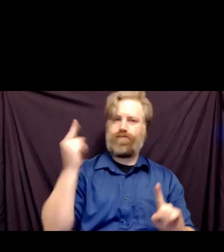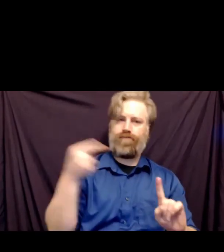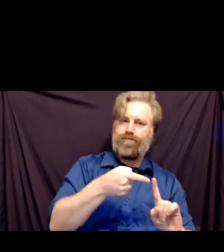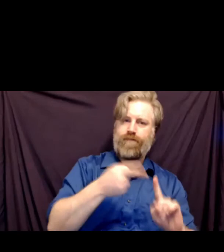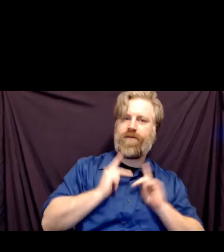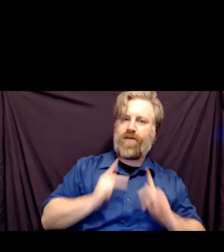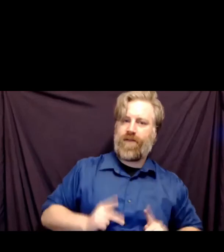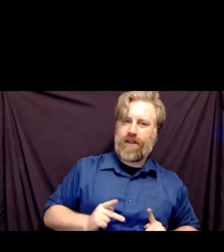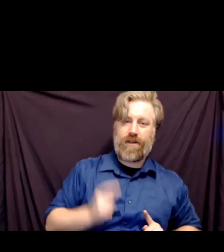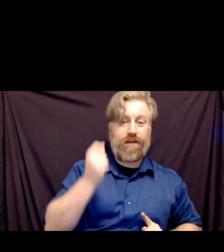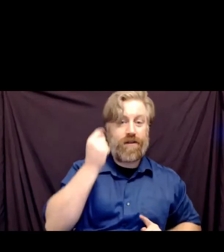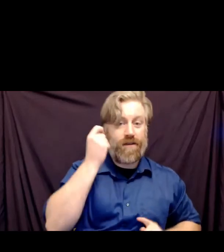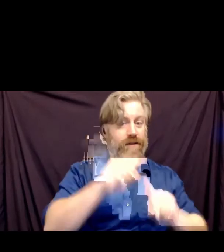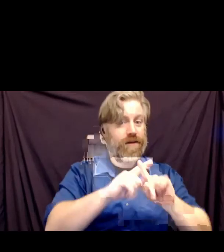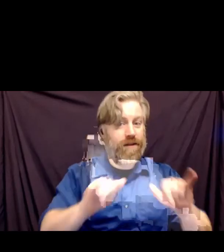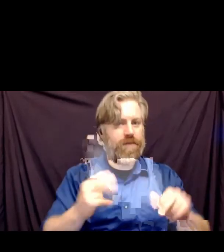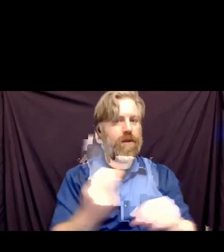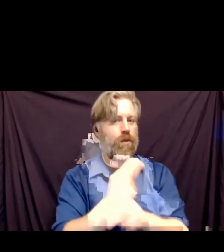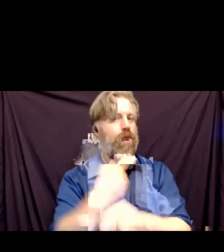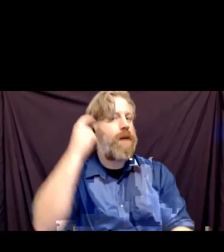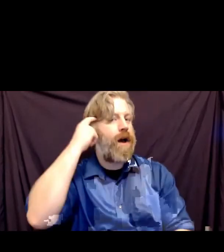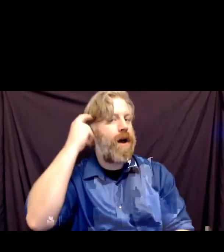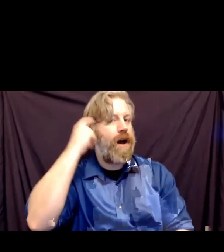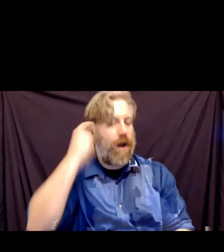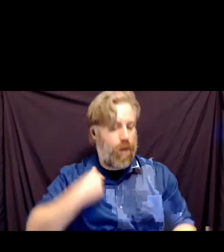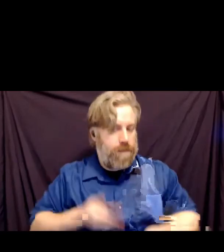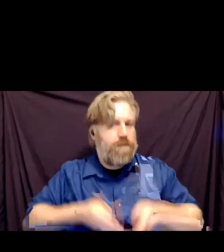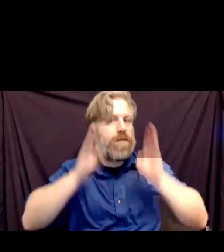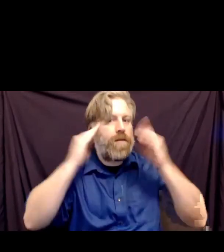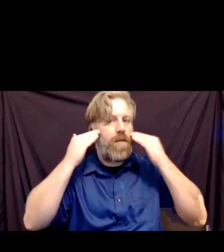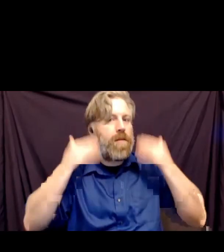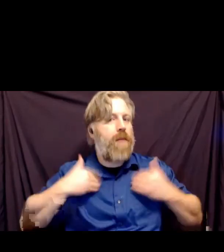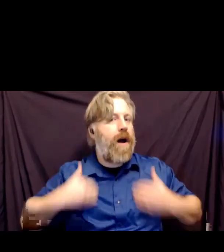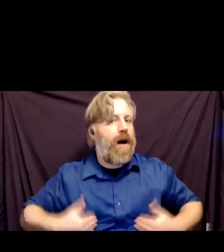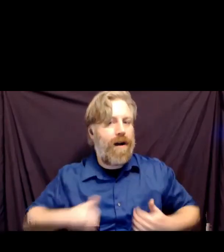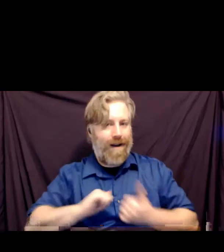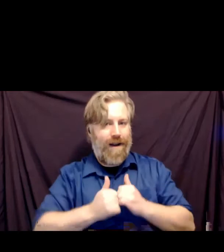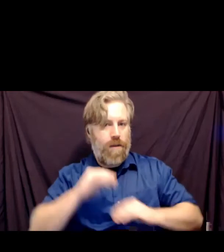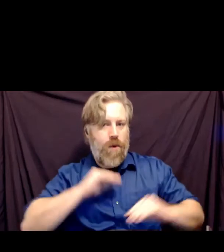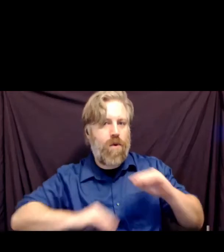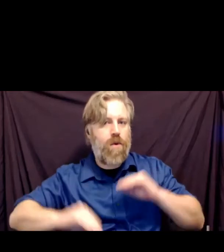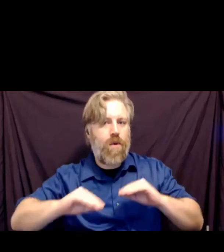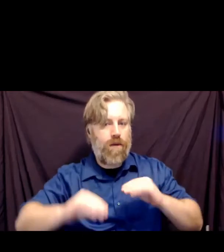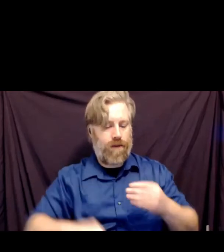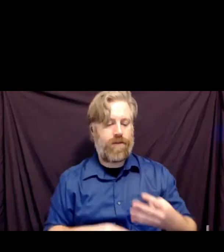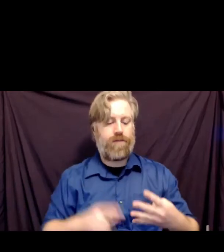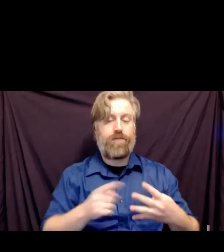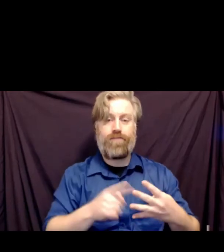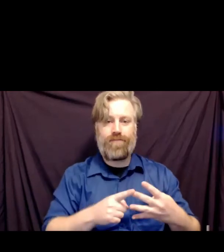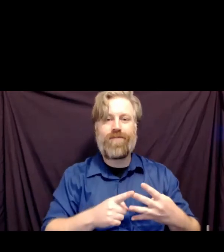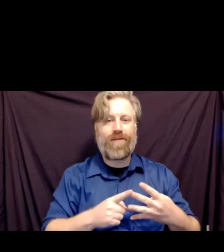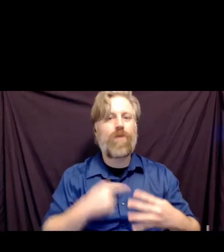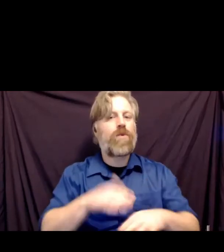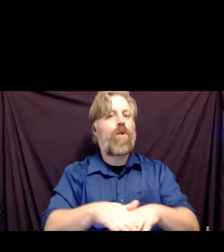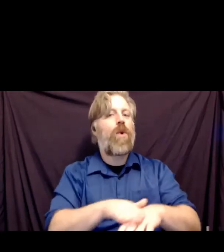our mind to pay attention to what we're doing, slowing down the breathing. When we get uptight,